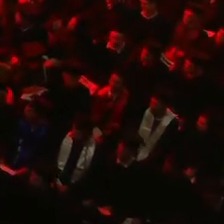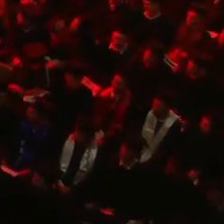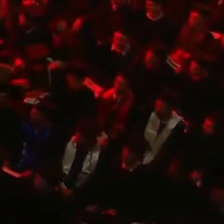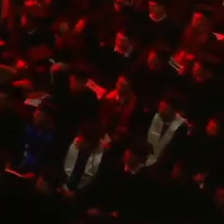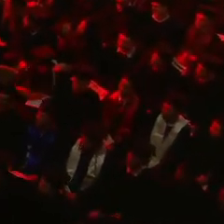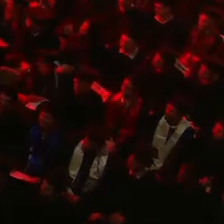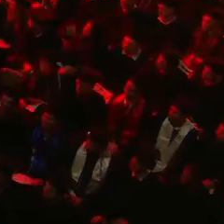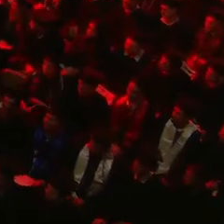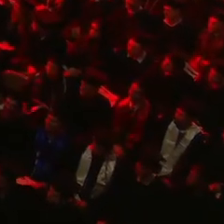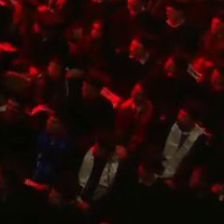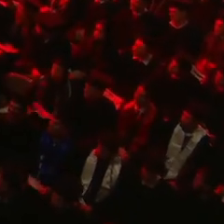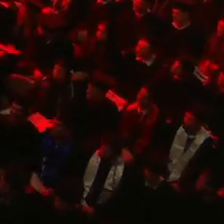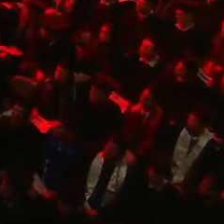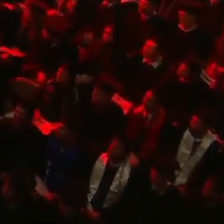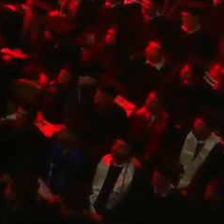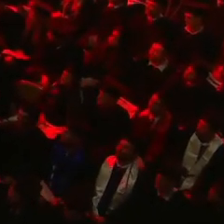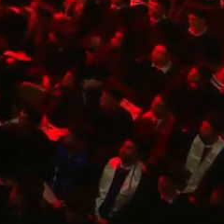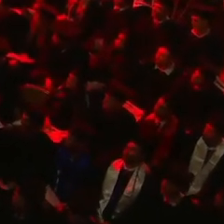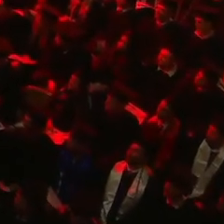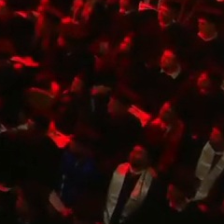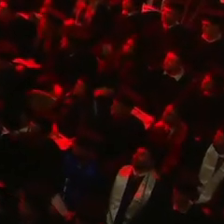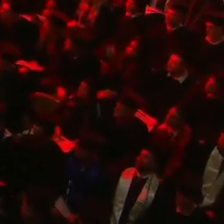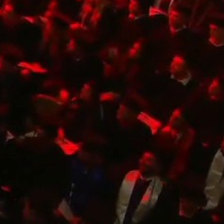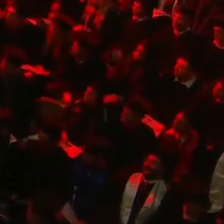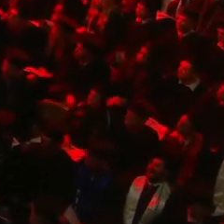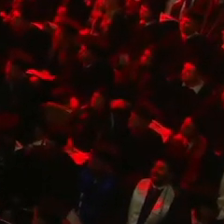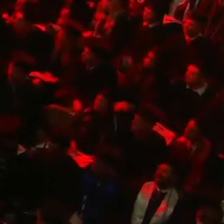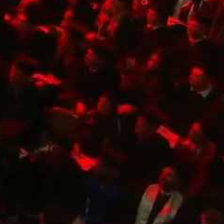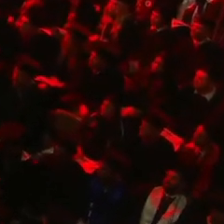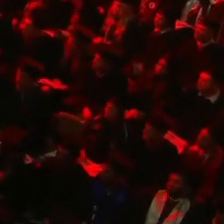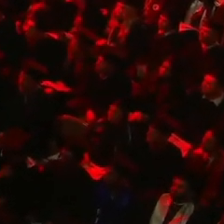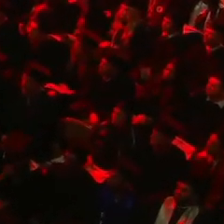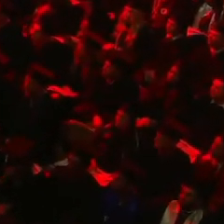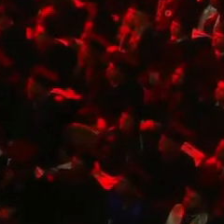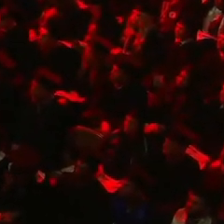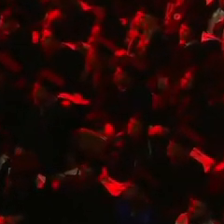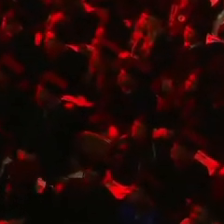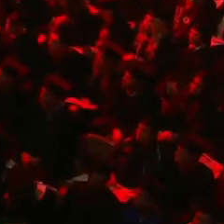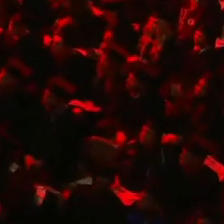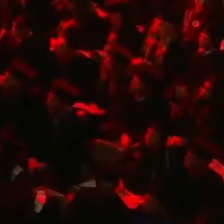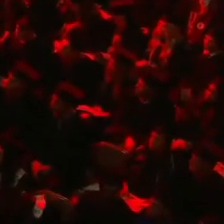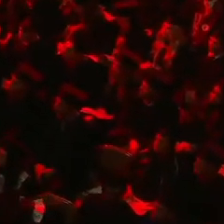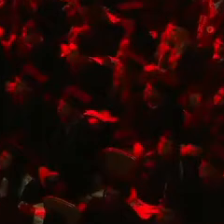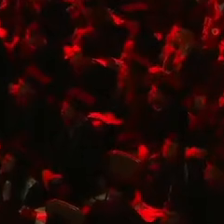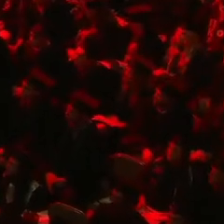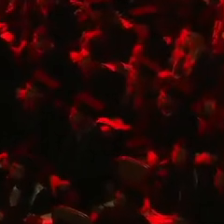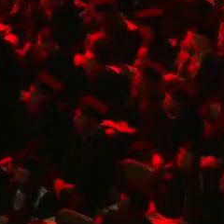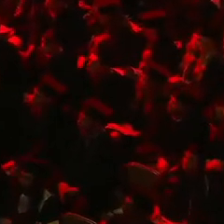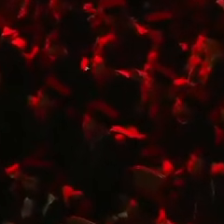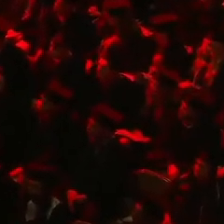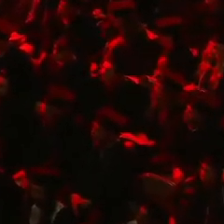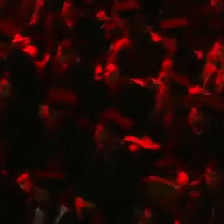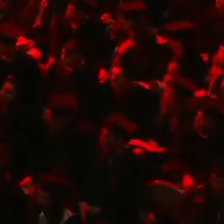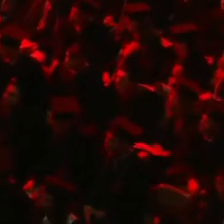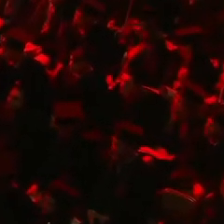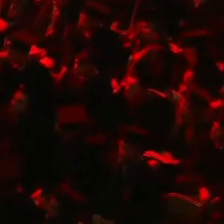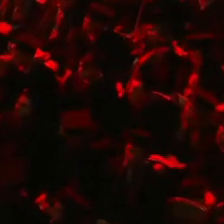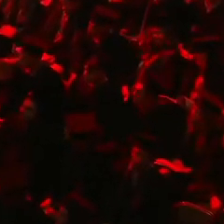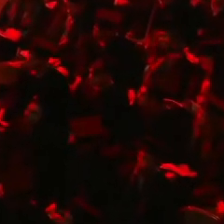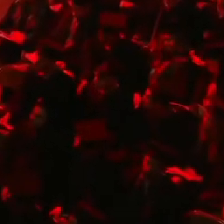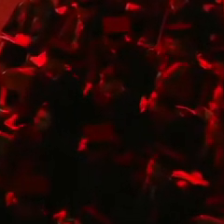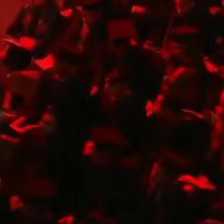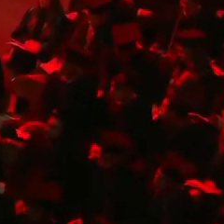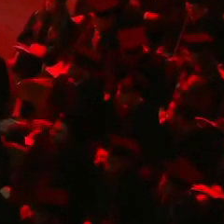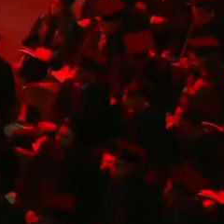The order of conferral of degrees will begin with the candidates for the degree of Bachelor of Science in International Business. Dr.